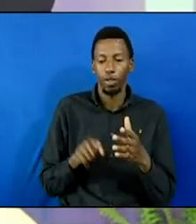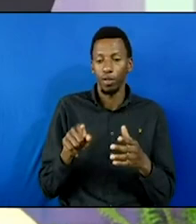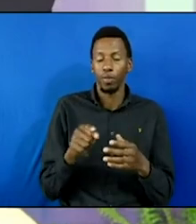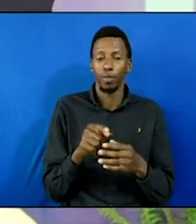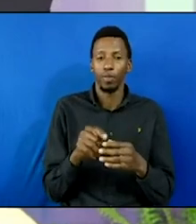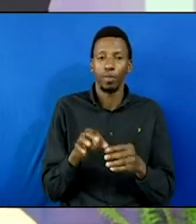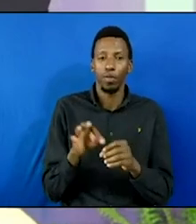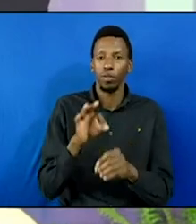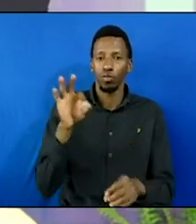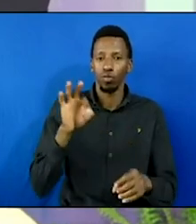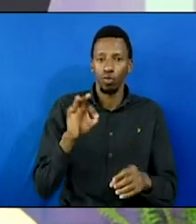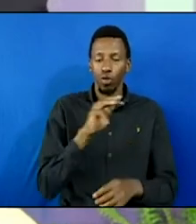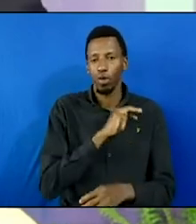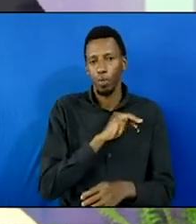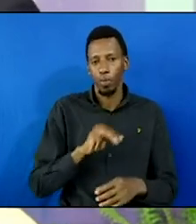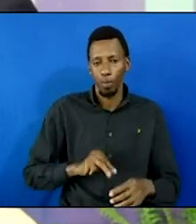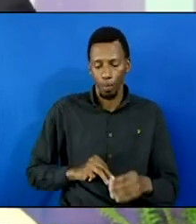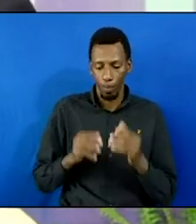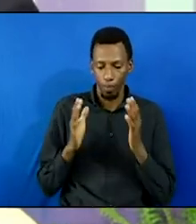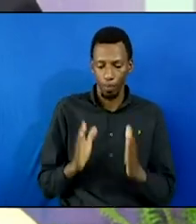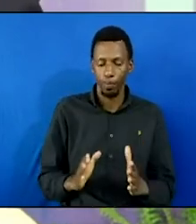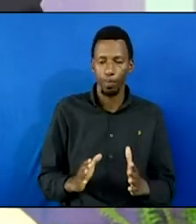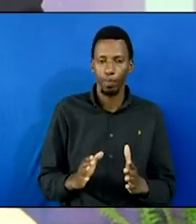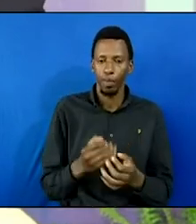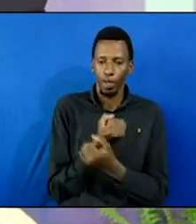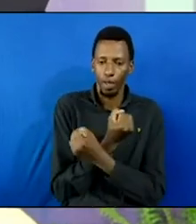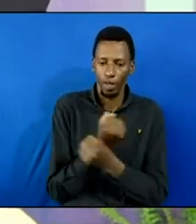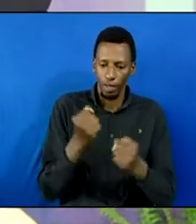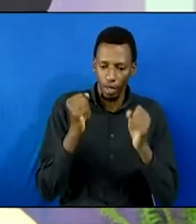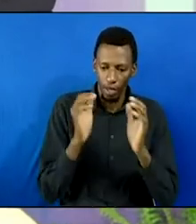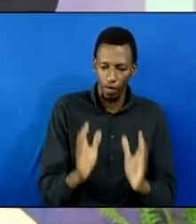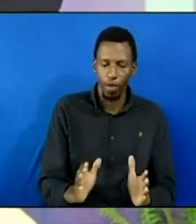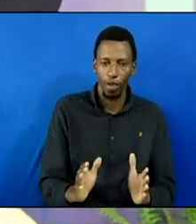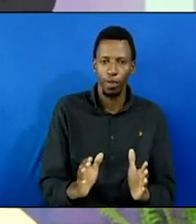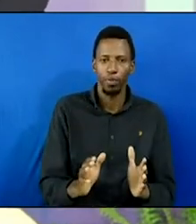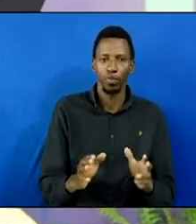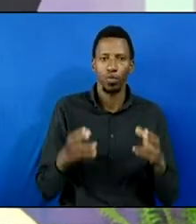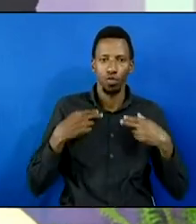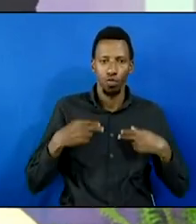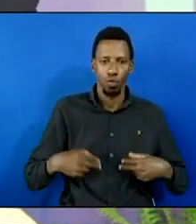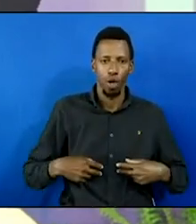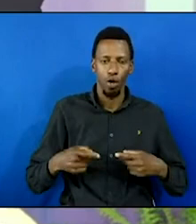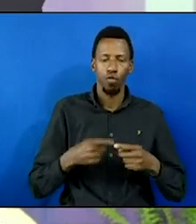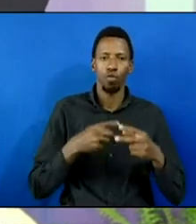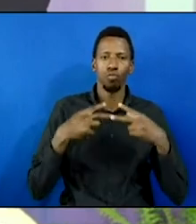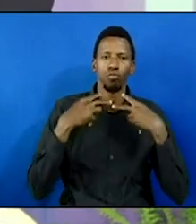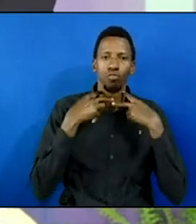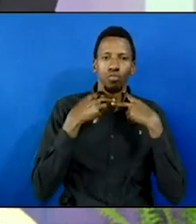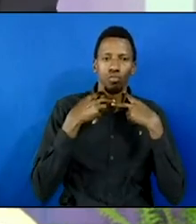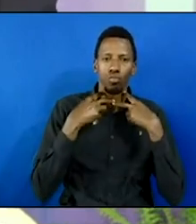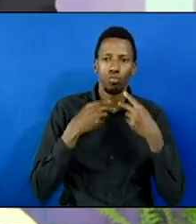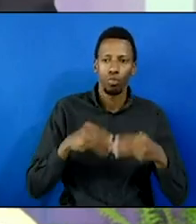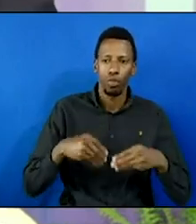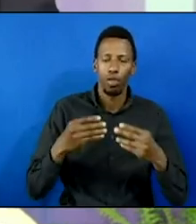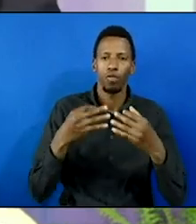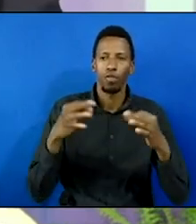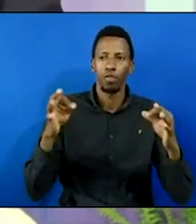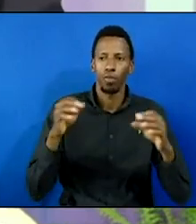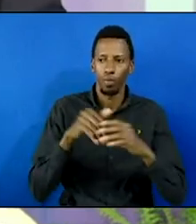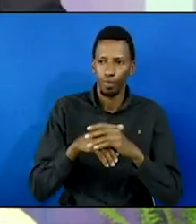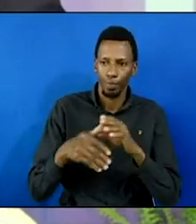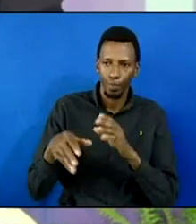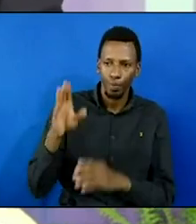Savior, a spiritual Messiah, a Savior of humanity from the bondage of sin into freedom in